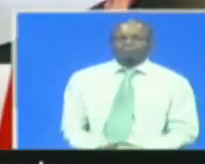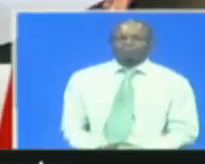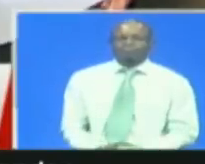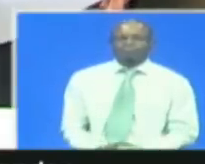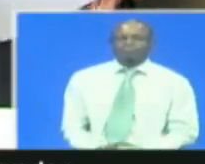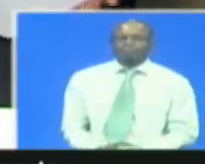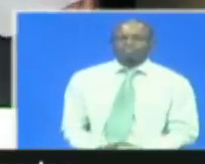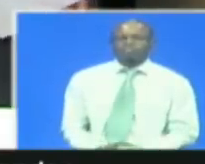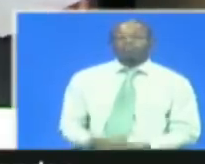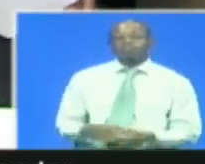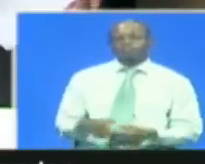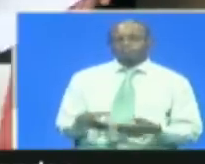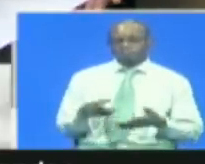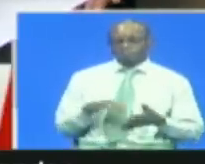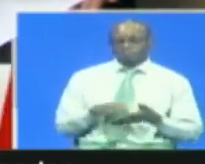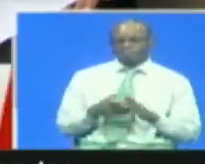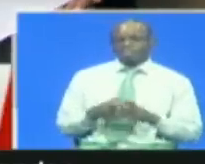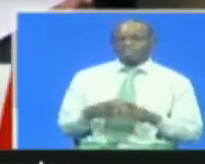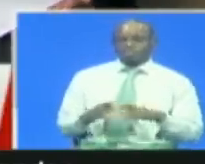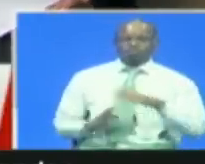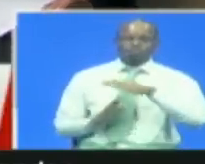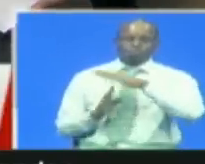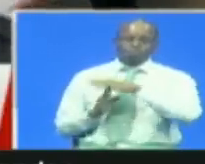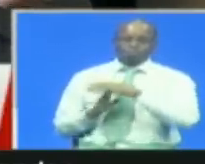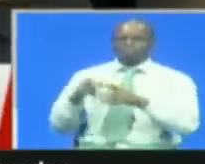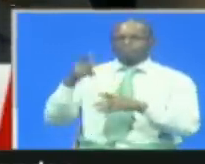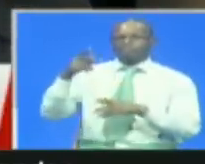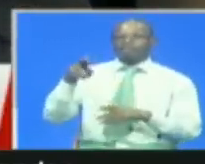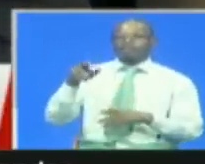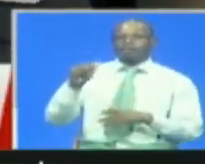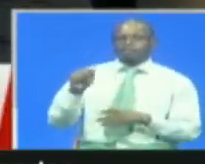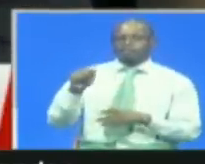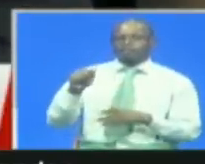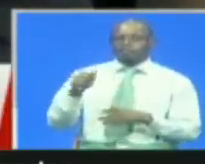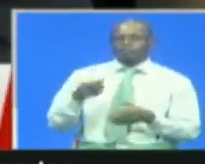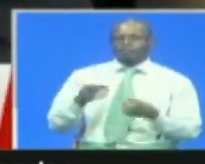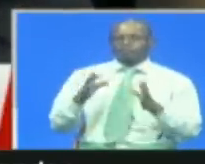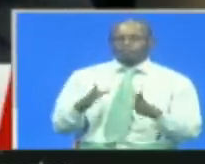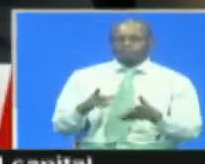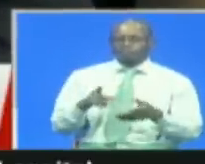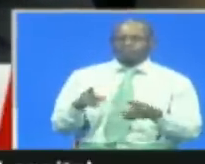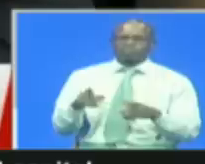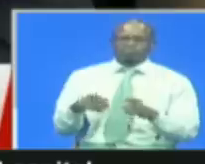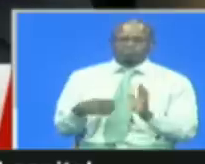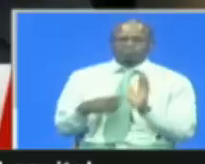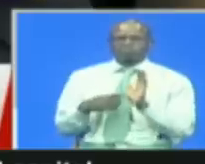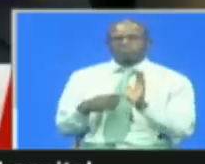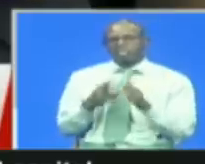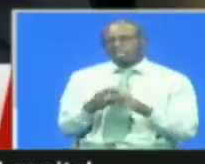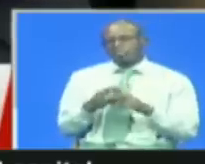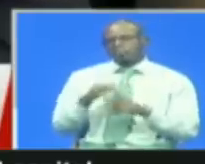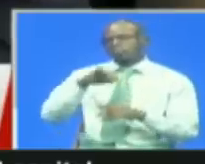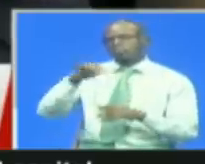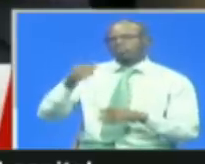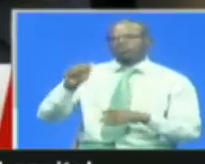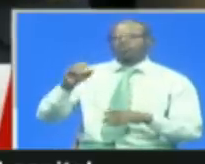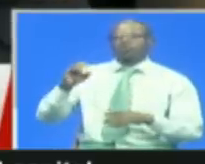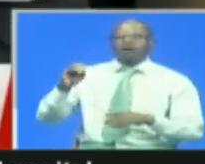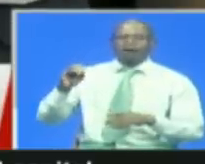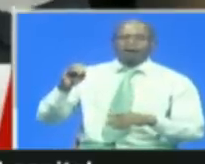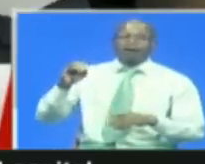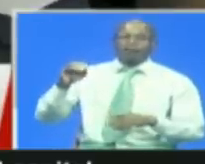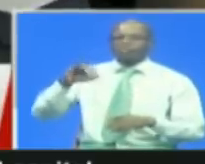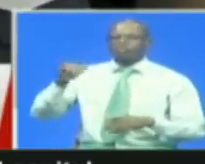A senior Kenya Revenue Authority official identified as Joab Omole was this evening arrested by detectives from the Directorate of